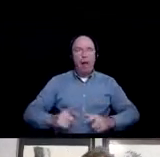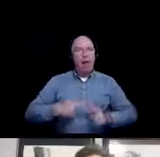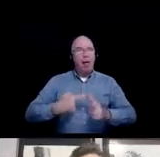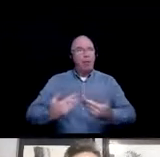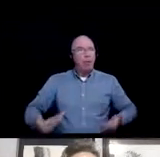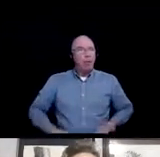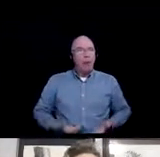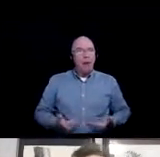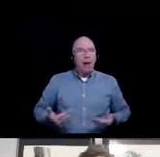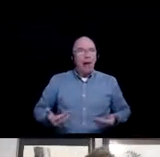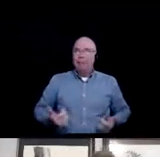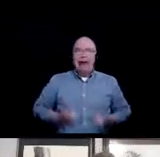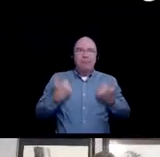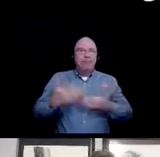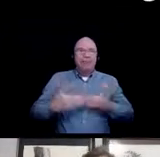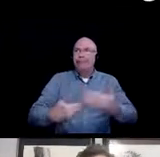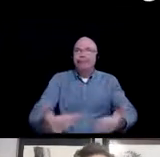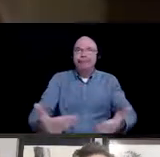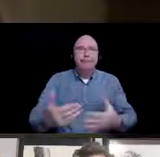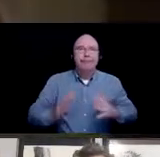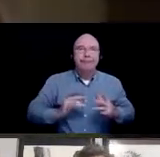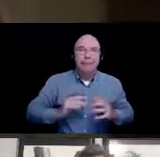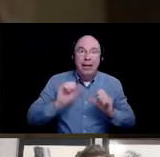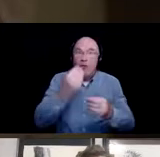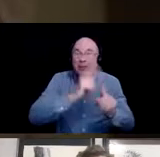to enjoy some foods you may not have enjoyed in a long time.